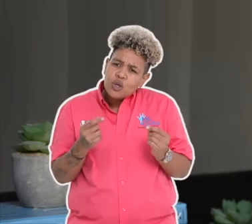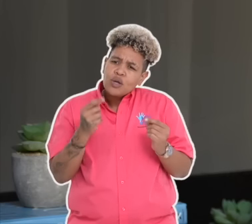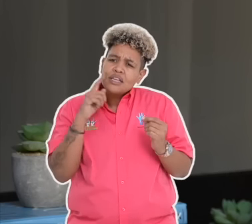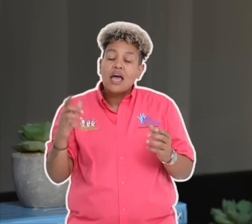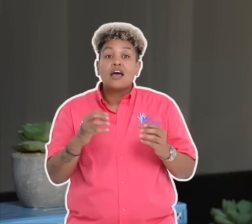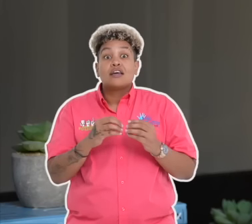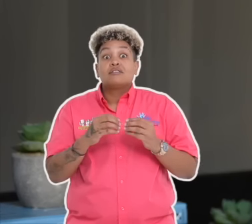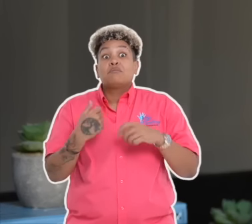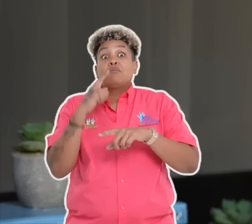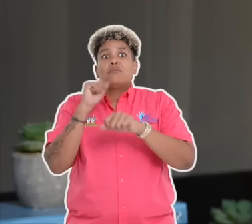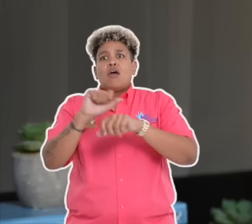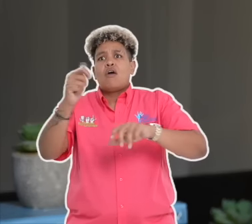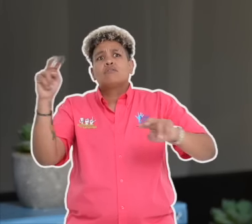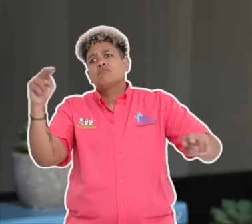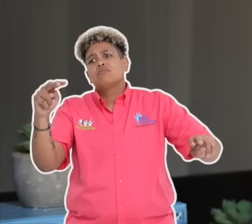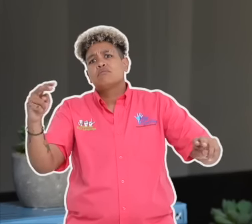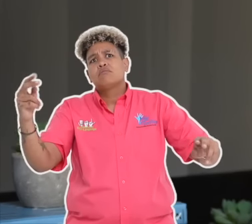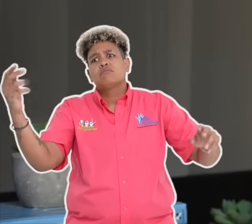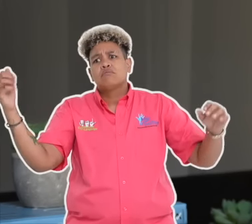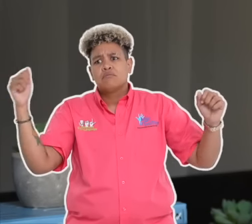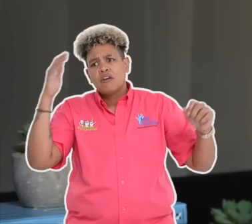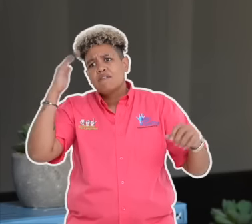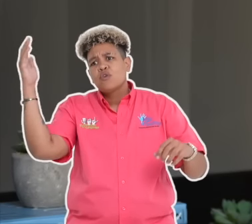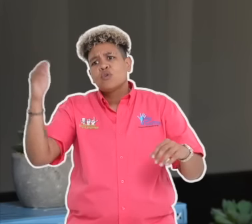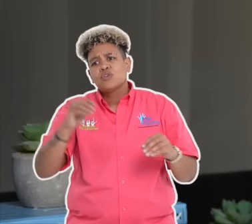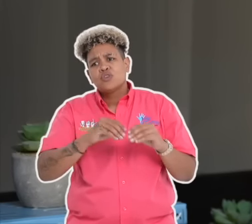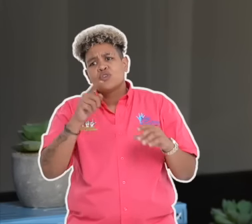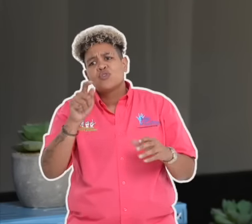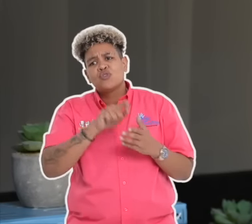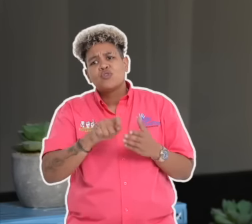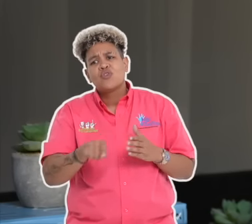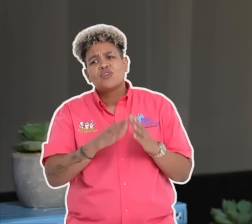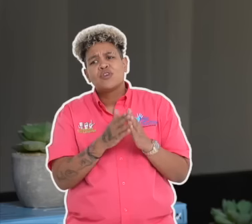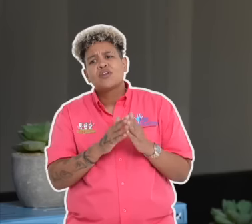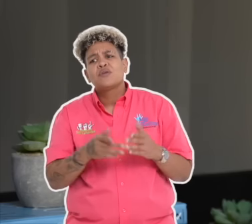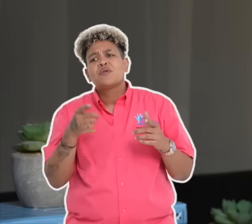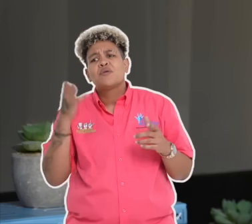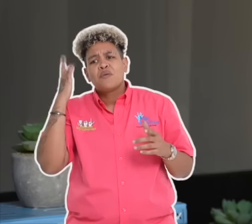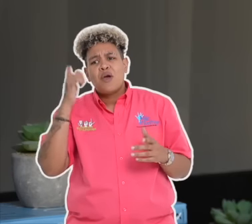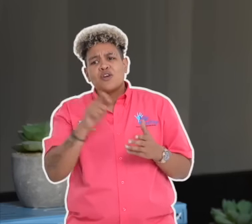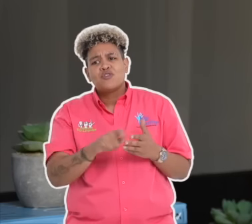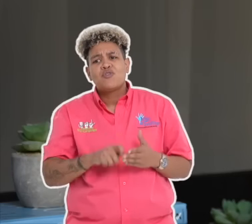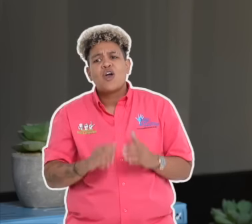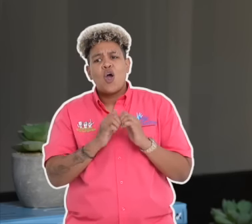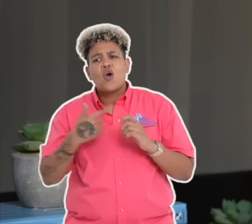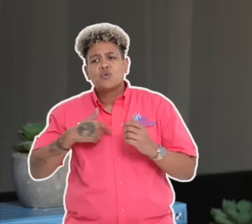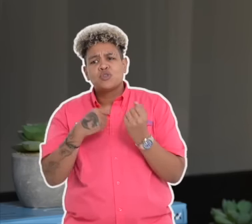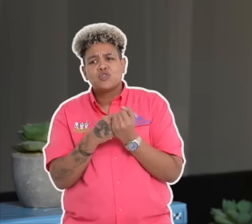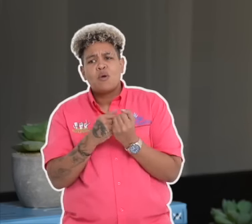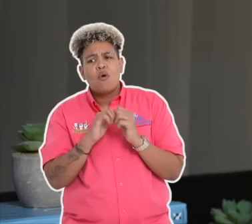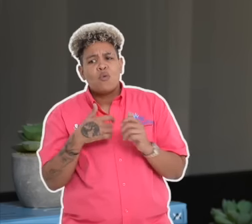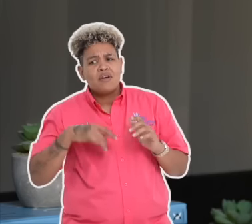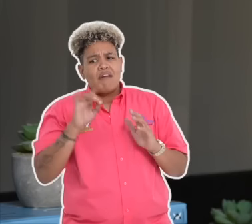that magnifies, you know, what is coming in the future. You wrote this book, why you wrote it, and how do we